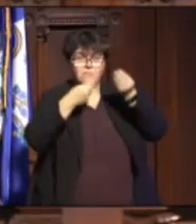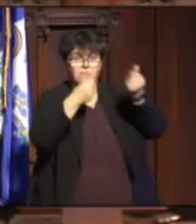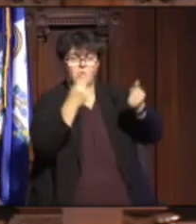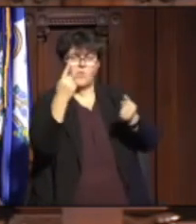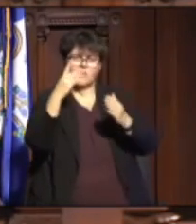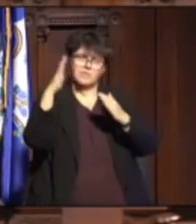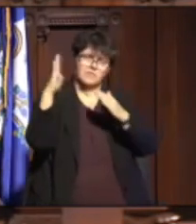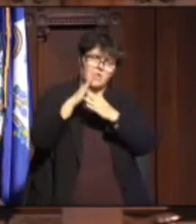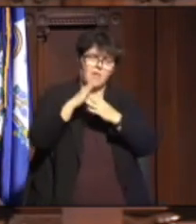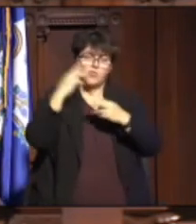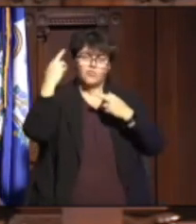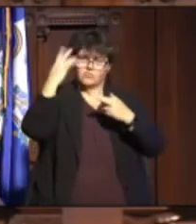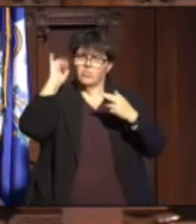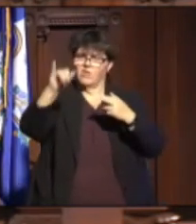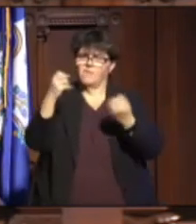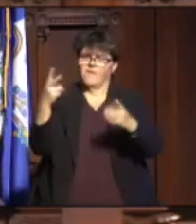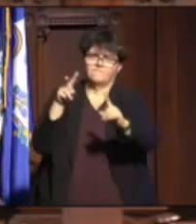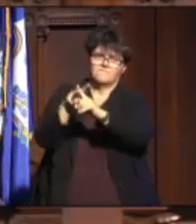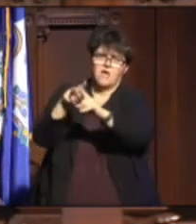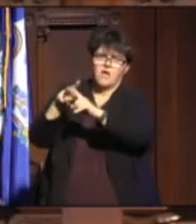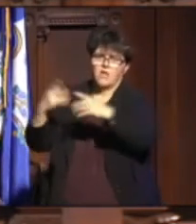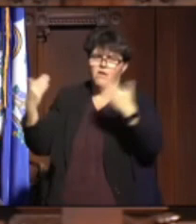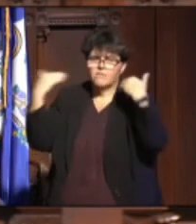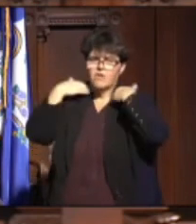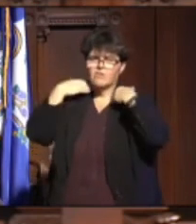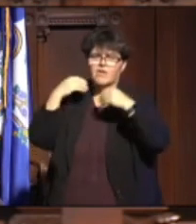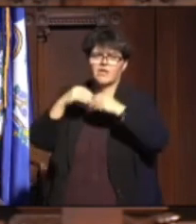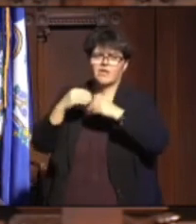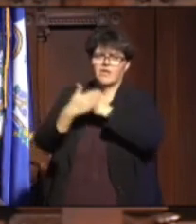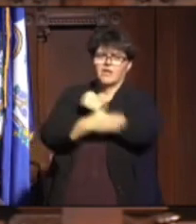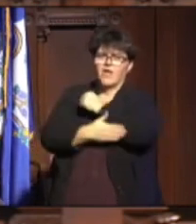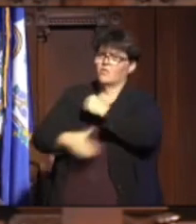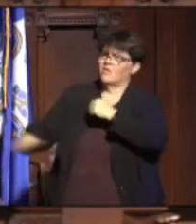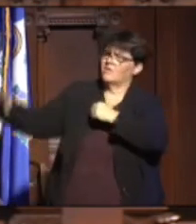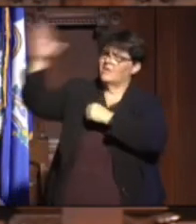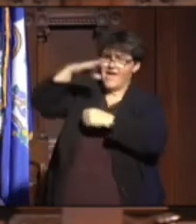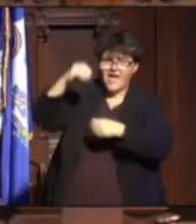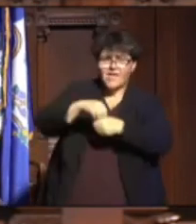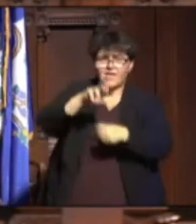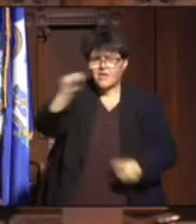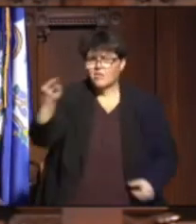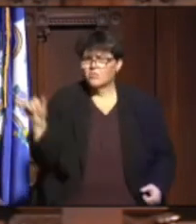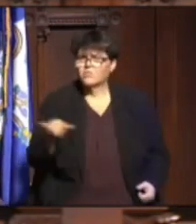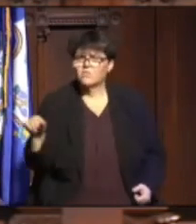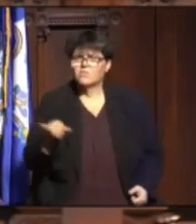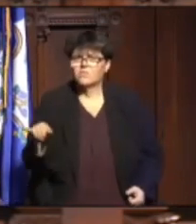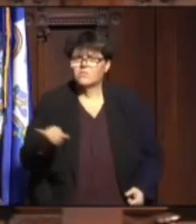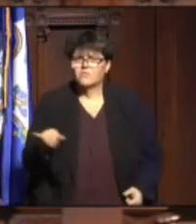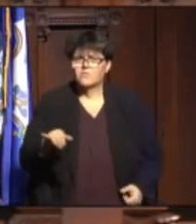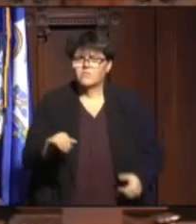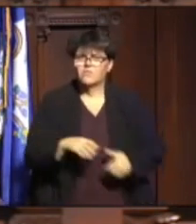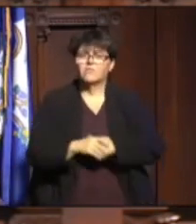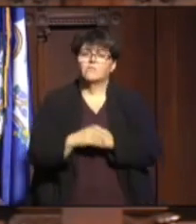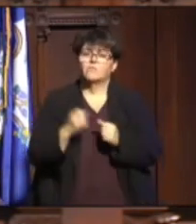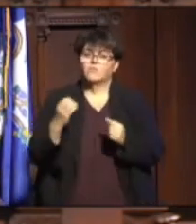dark cloud as you try and get your health and your bank account back in shape.